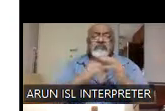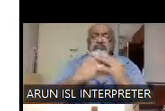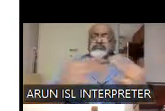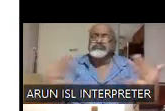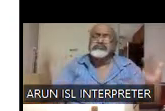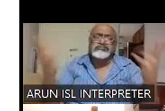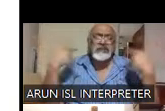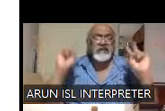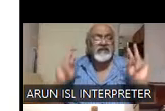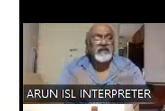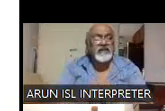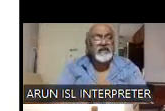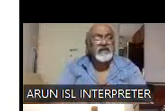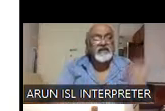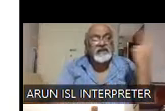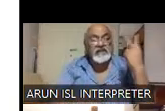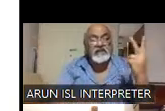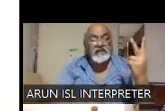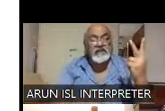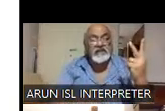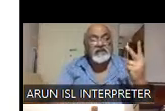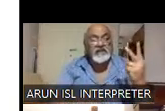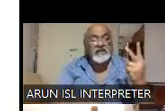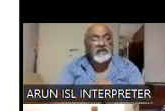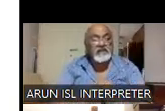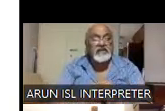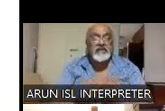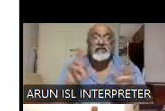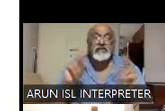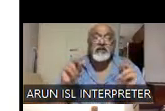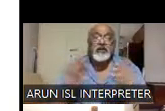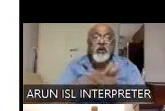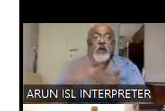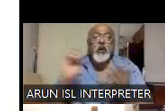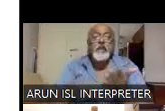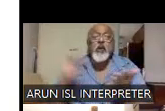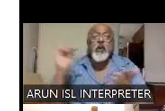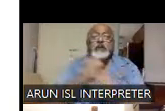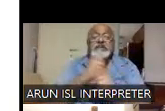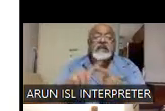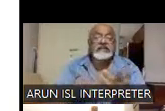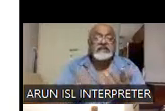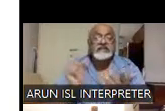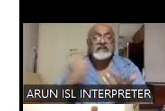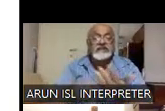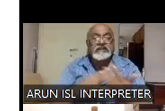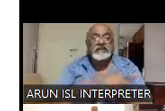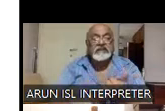Number 2, it is a homogeneous, it is not a homogeneous population. Suppose you say